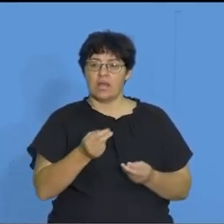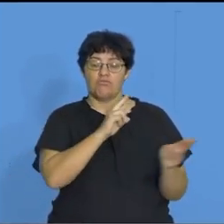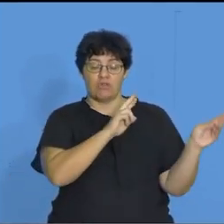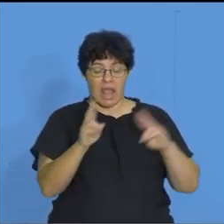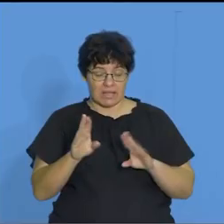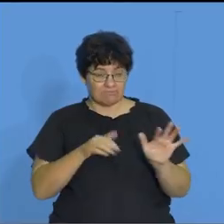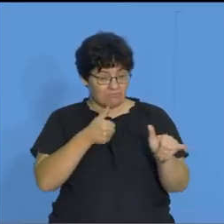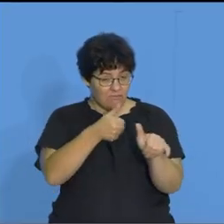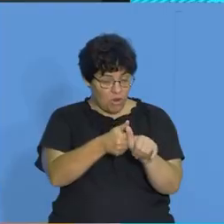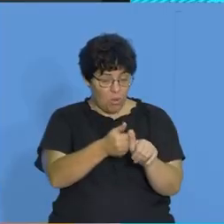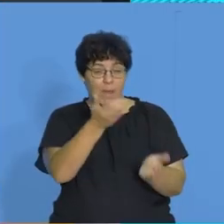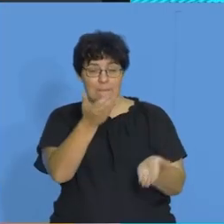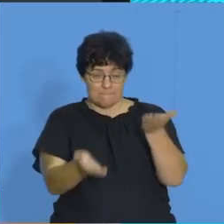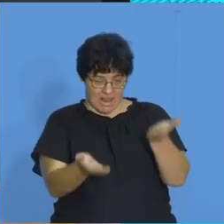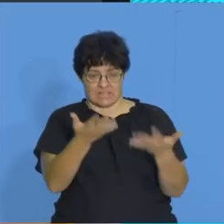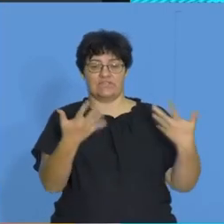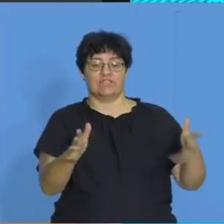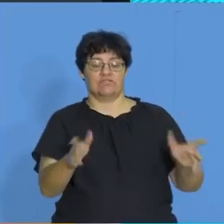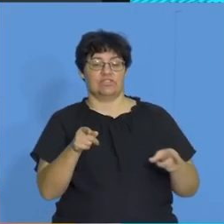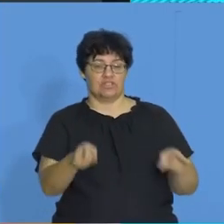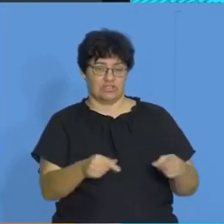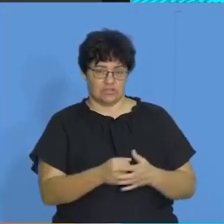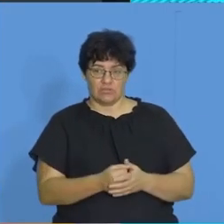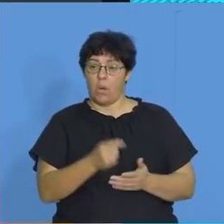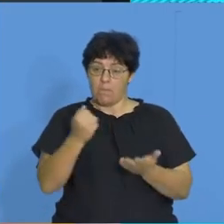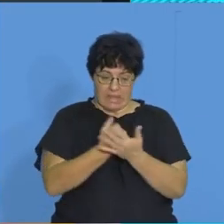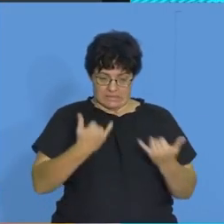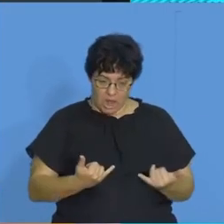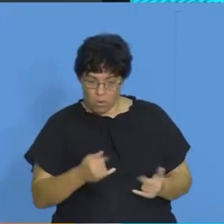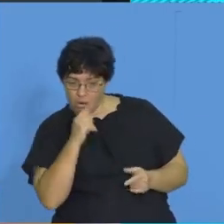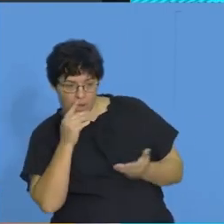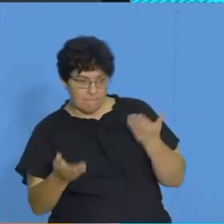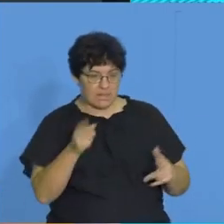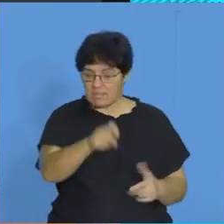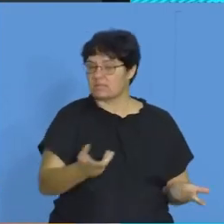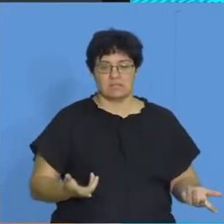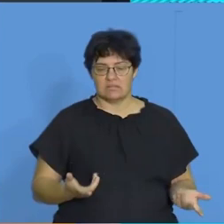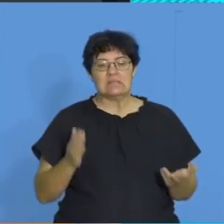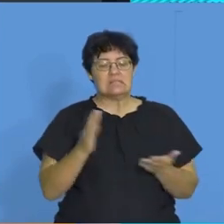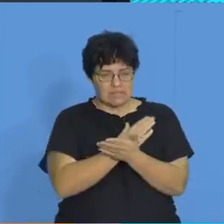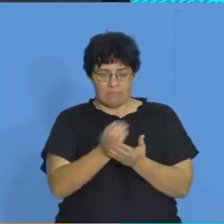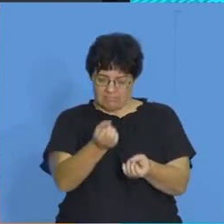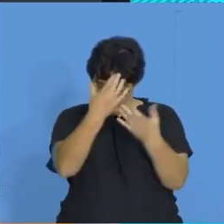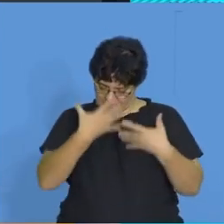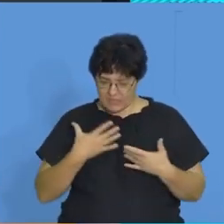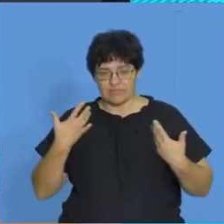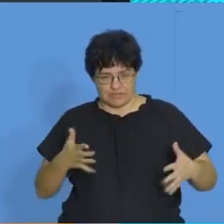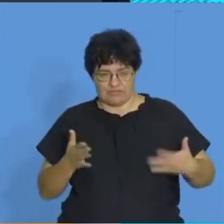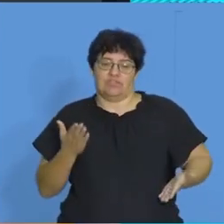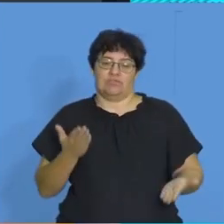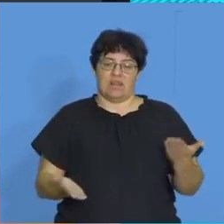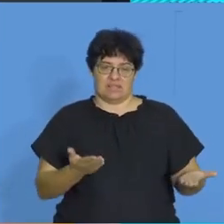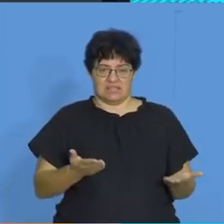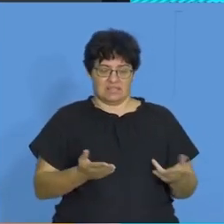main idea here? It's not always that you'll be required to balance. Sometimes the balanced equation of the reaction will be given to you. So